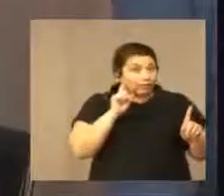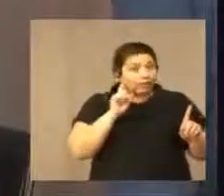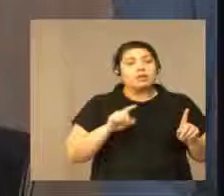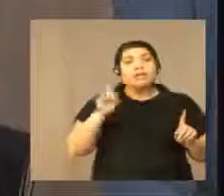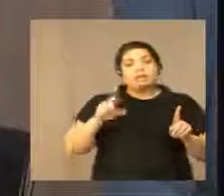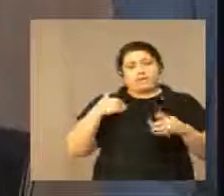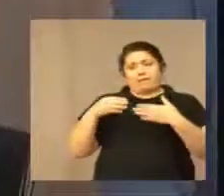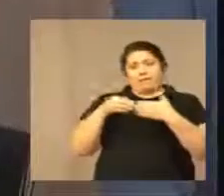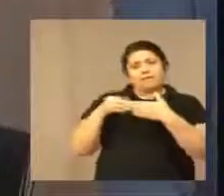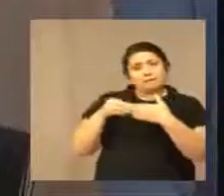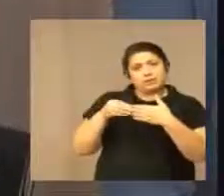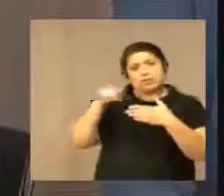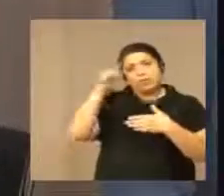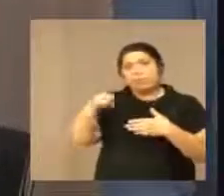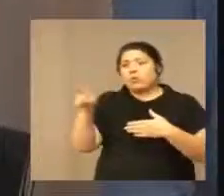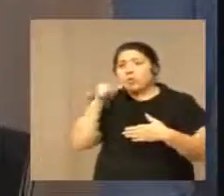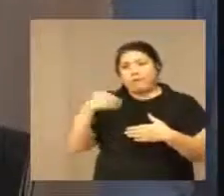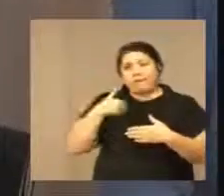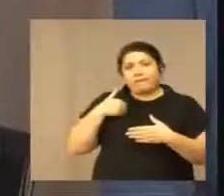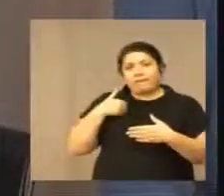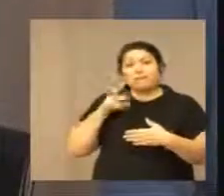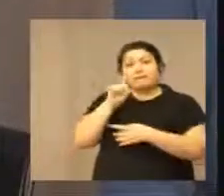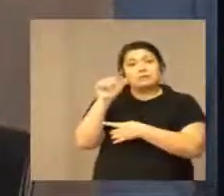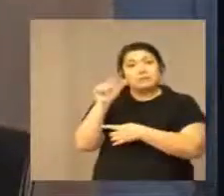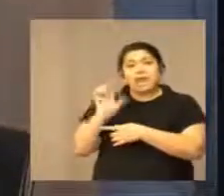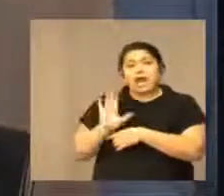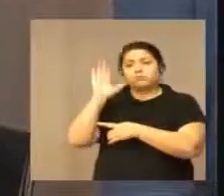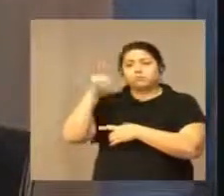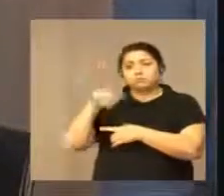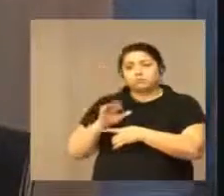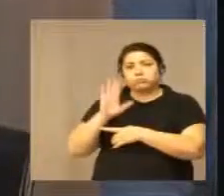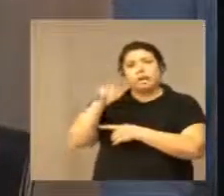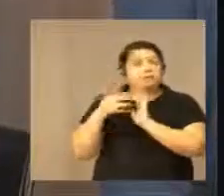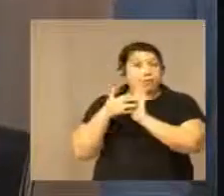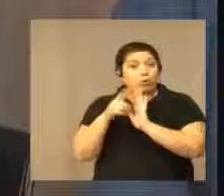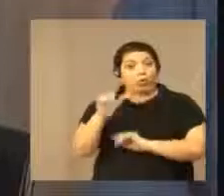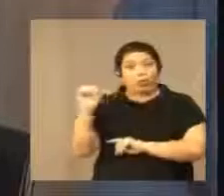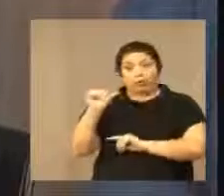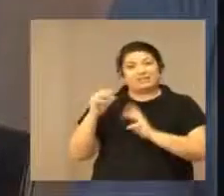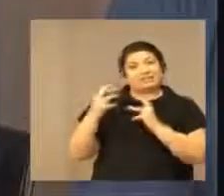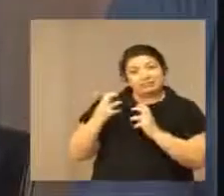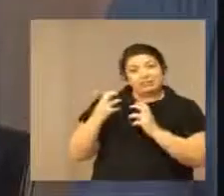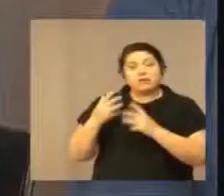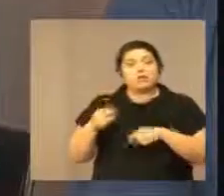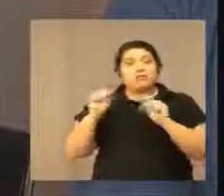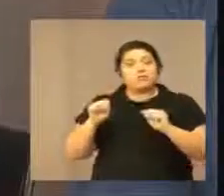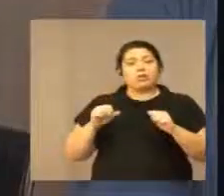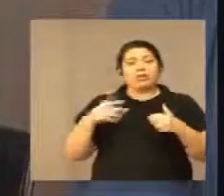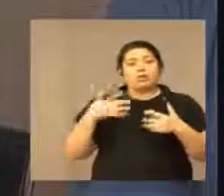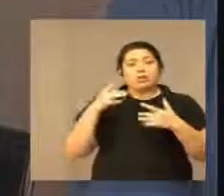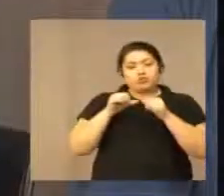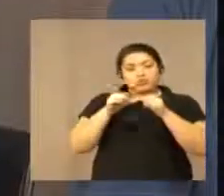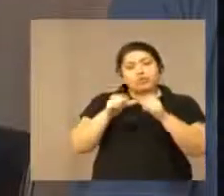flexibility for those suffering from episodic disabilities such as arthritis and chronic fatigue and